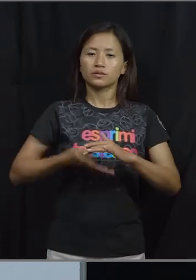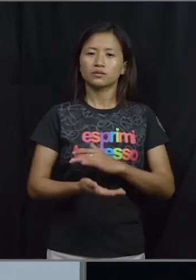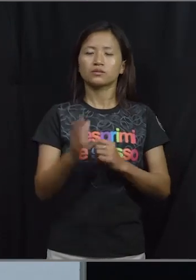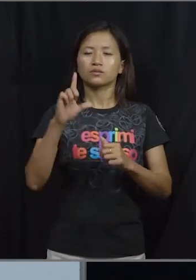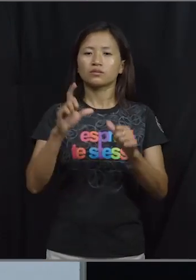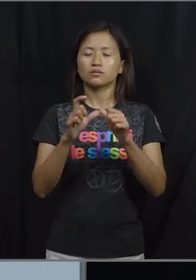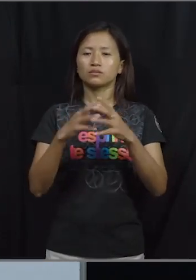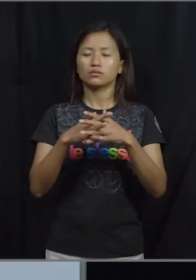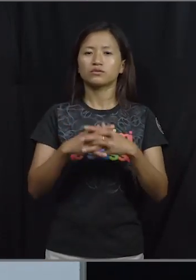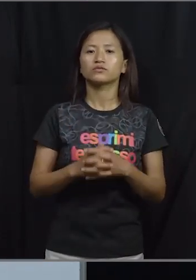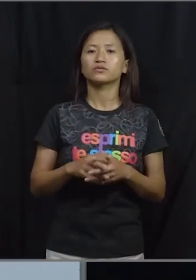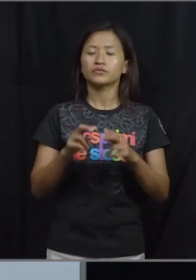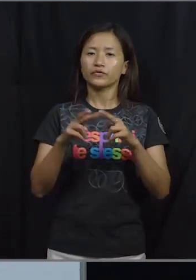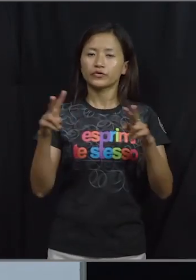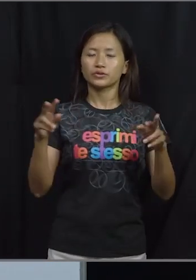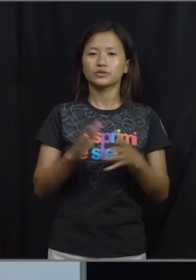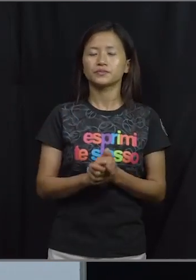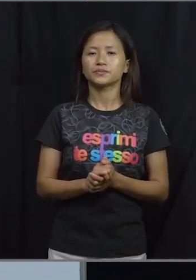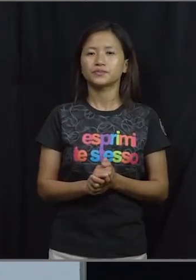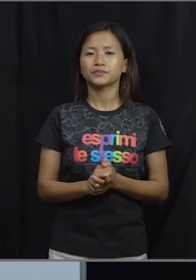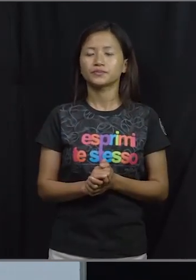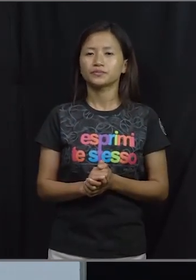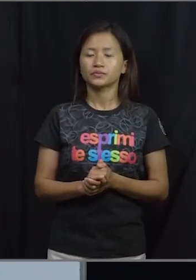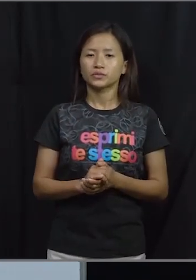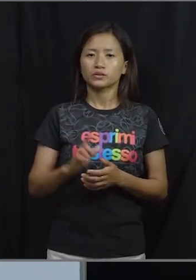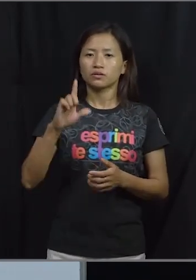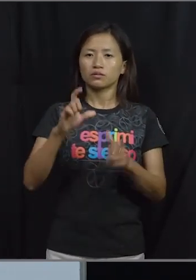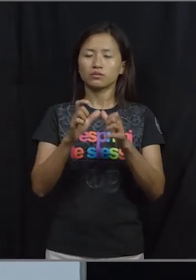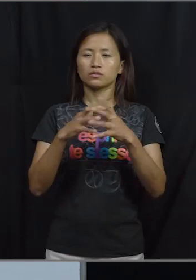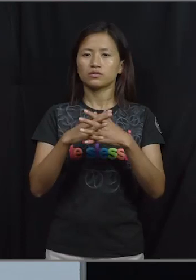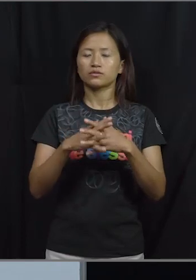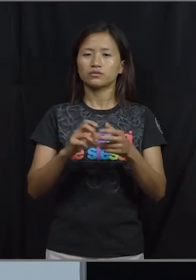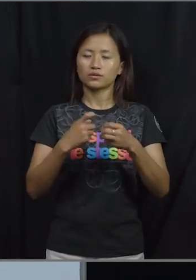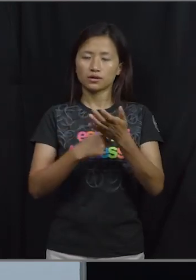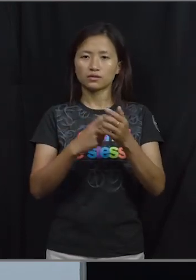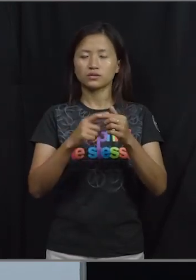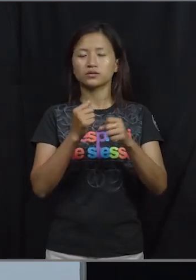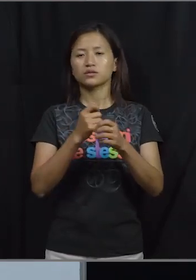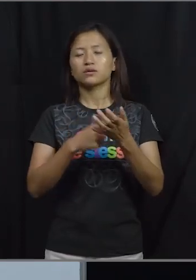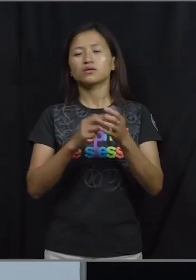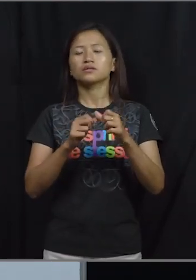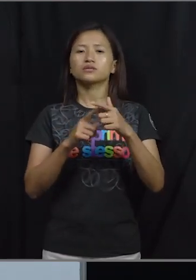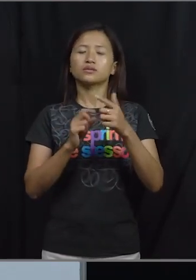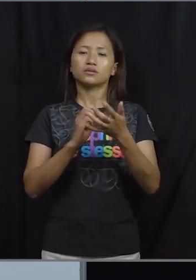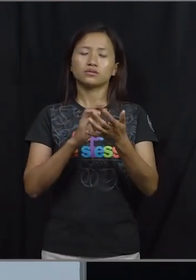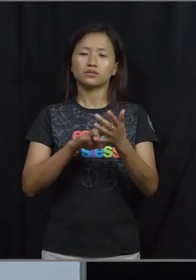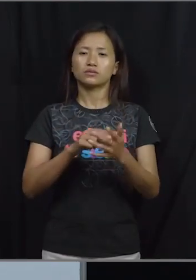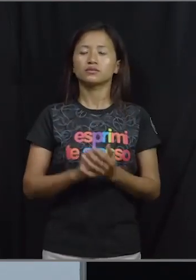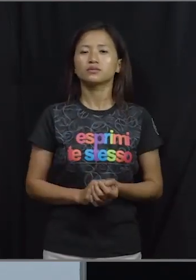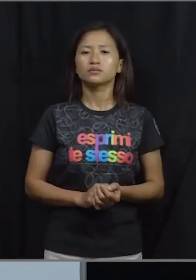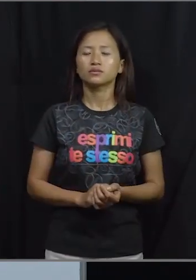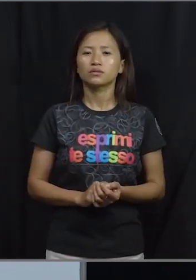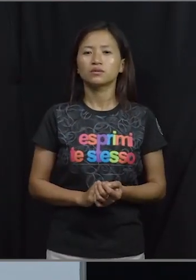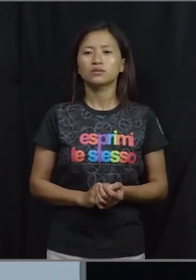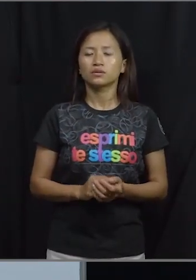law of variation. Now let us go into law of regression. So see, law of regression